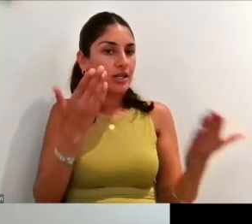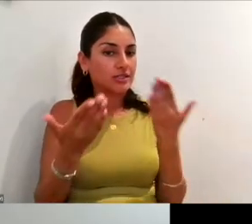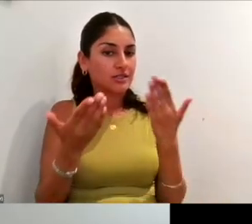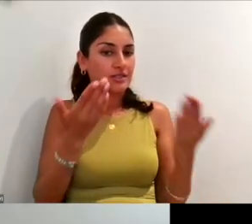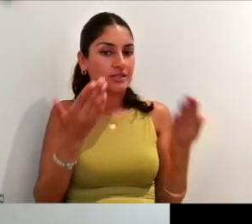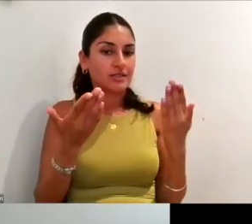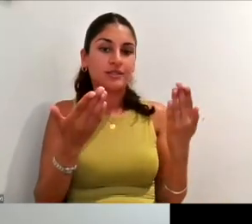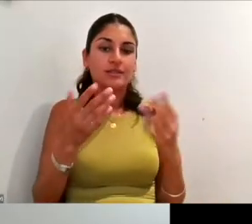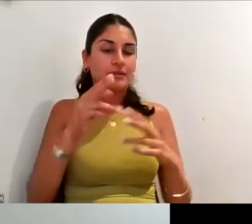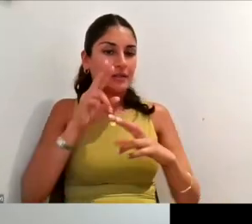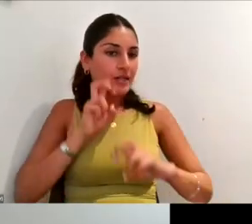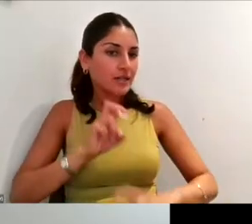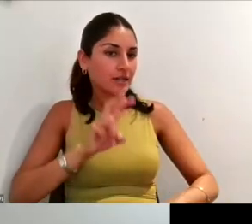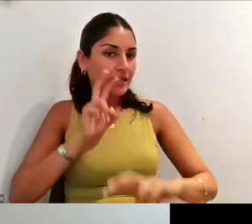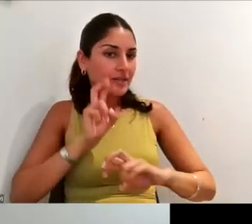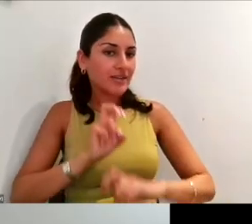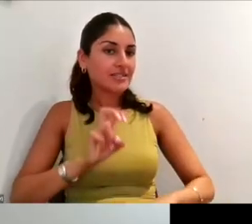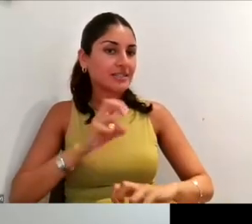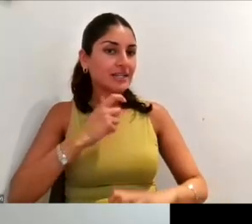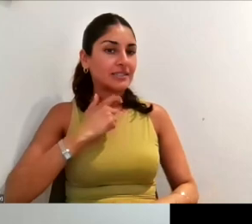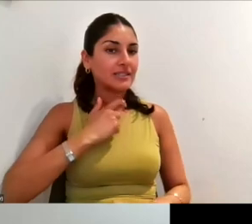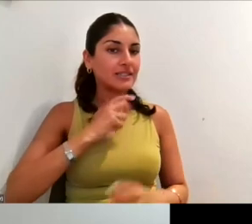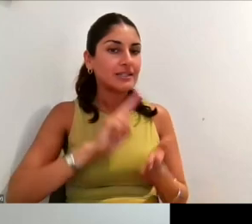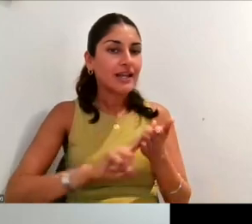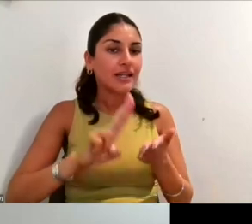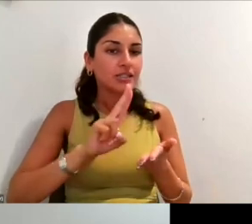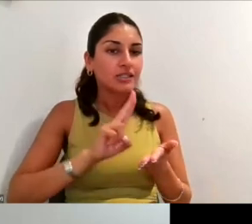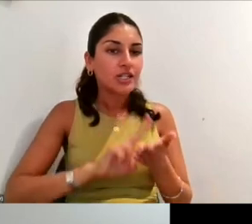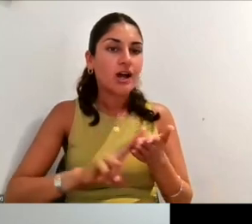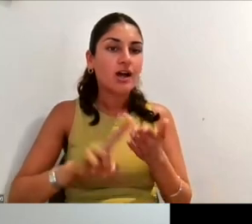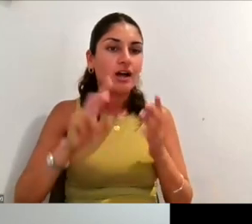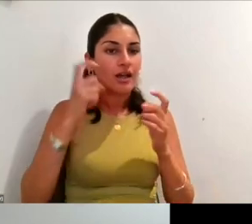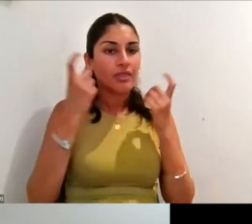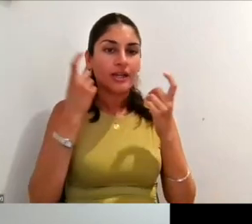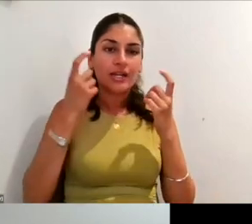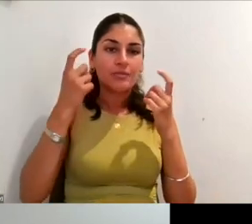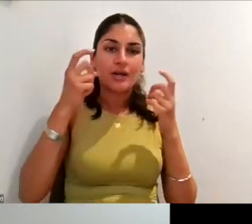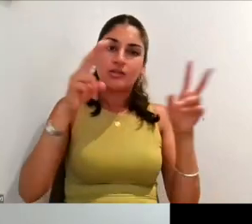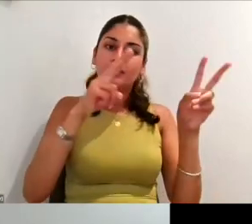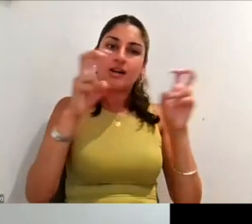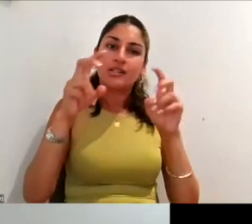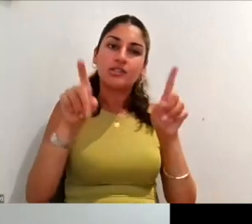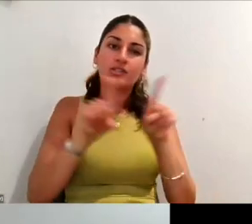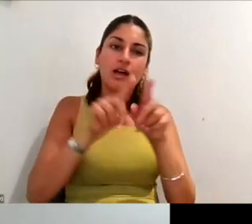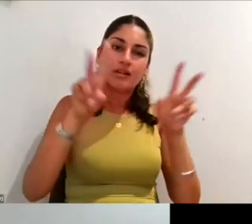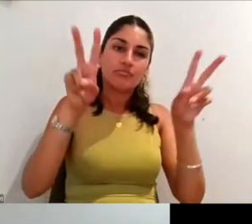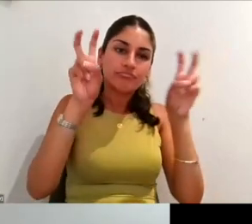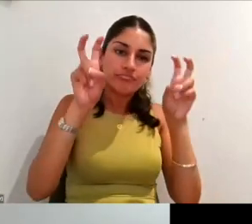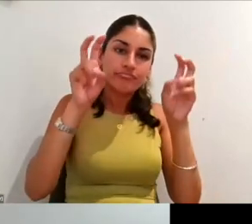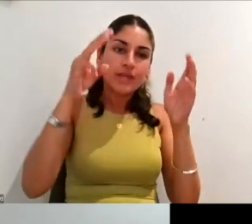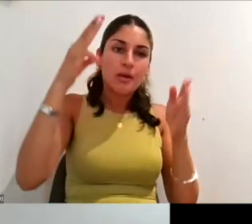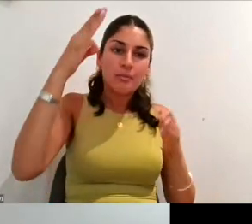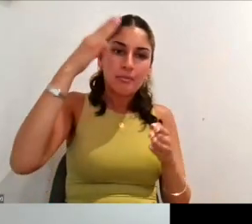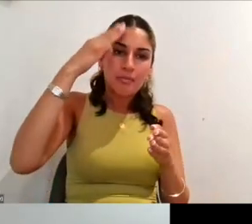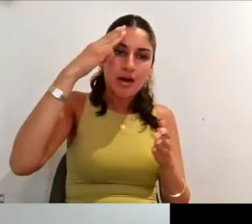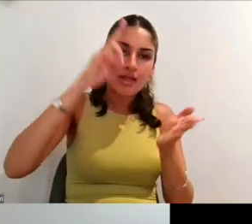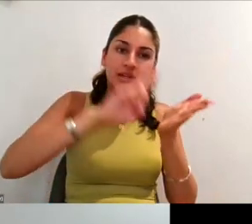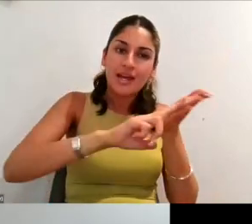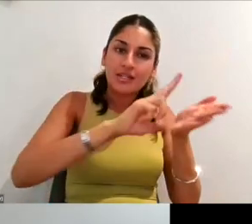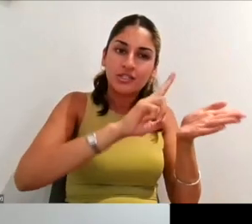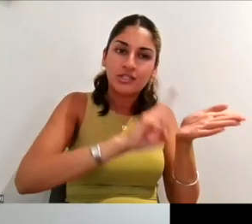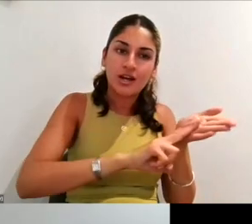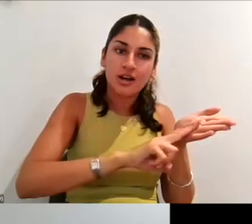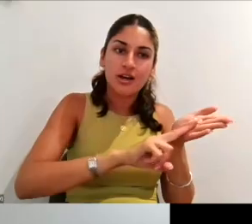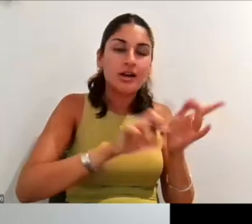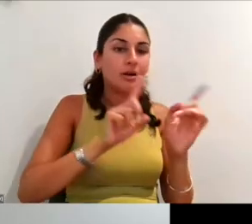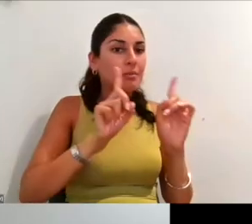to nature and how we, yeah, confer these titles of like Mother Nature, Mother Earth, but then as the heat is saying right